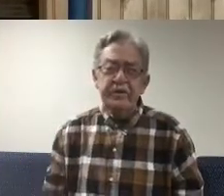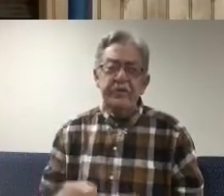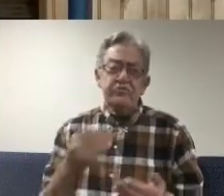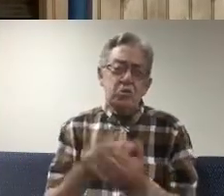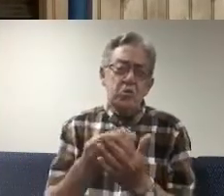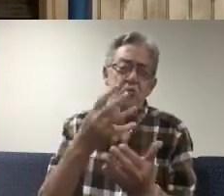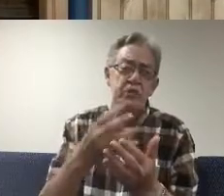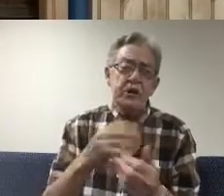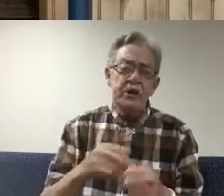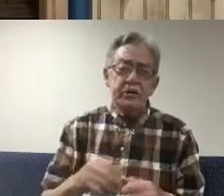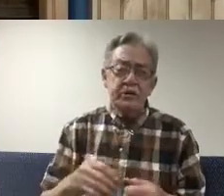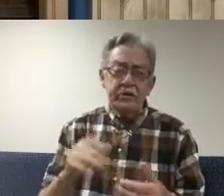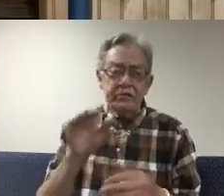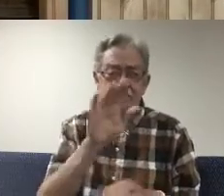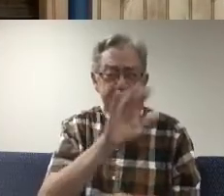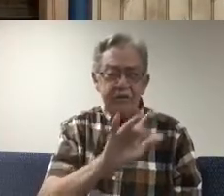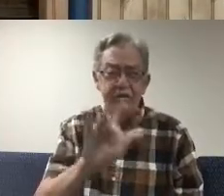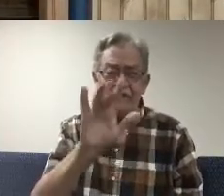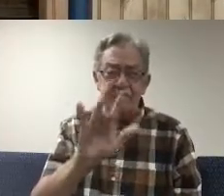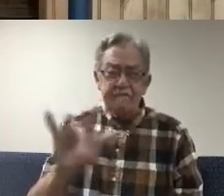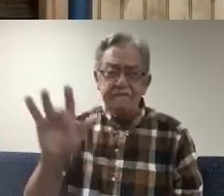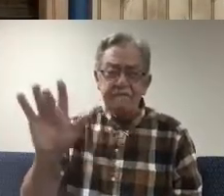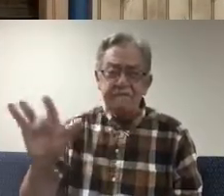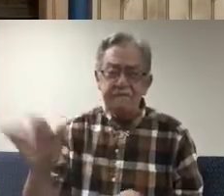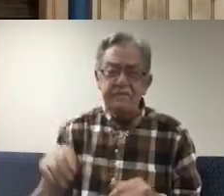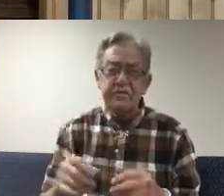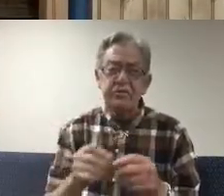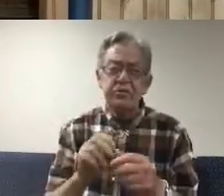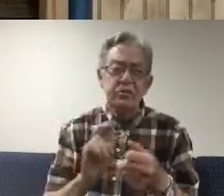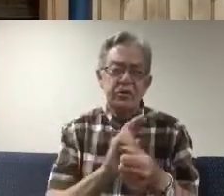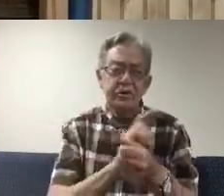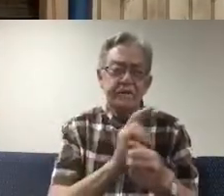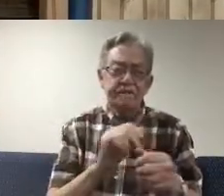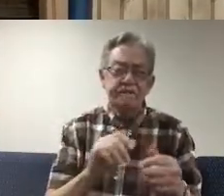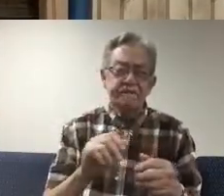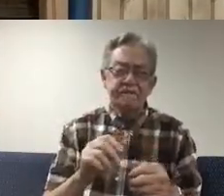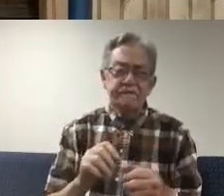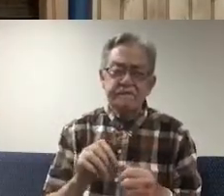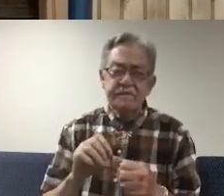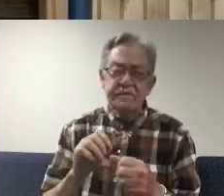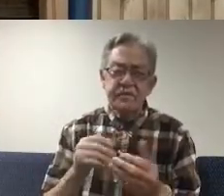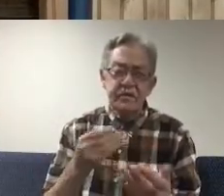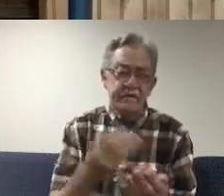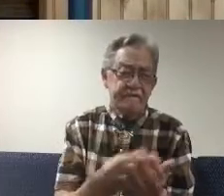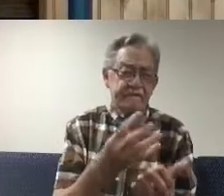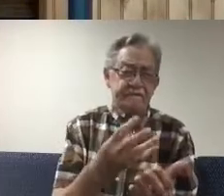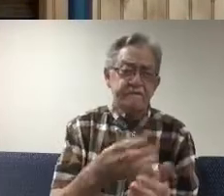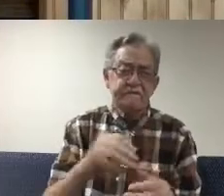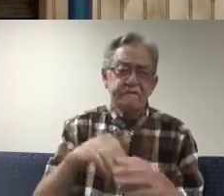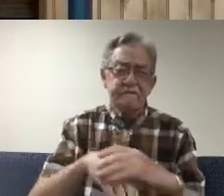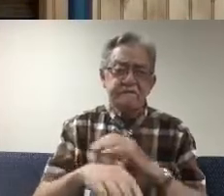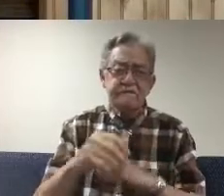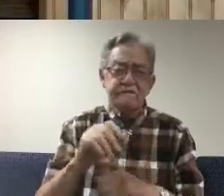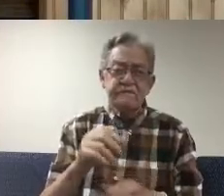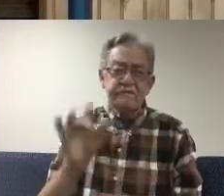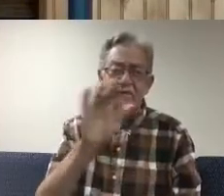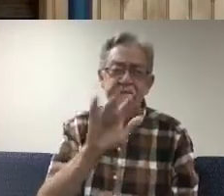do when you're dead. You follow the course of the world. And the course of the world is following the leadership and the guidance of